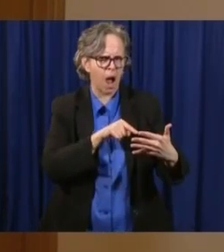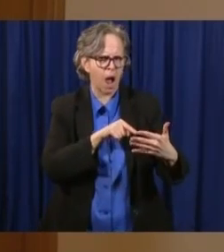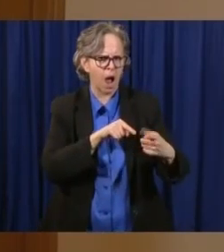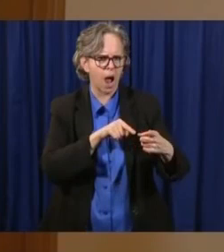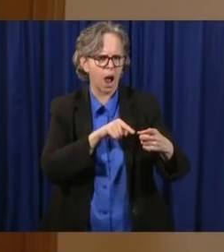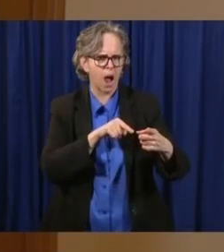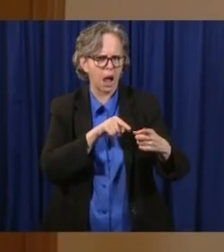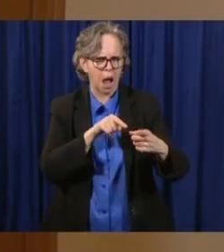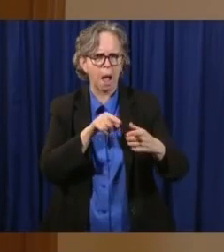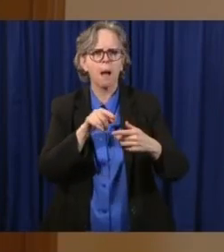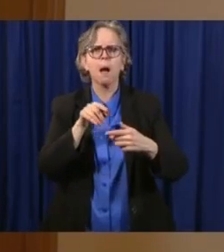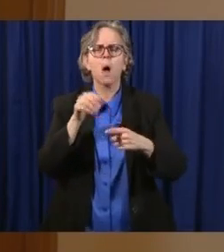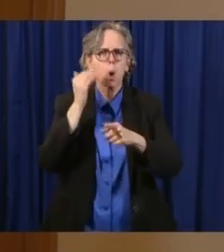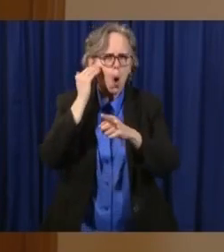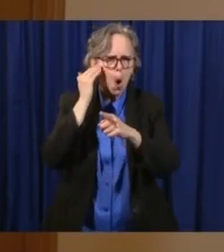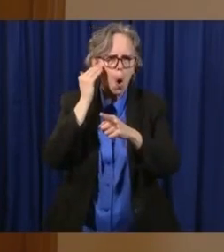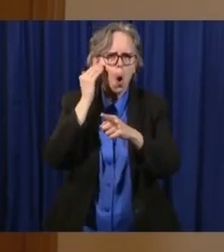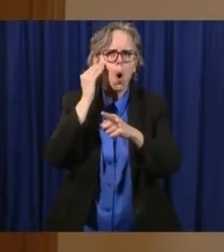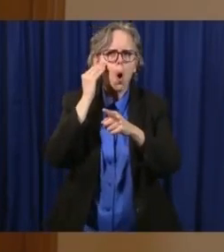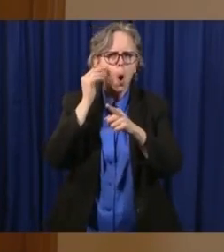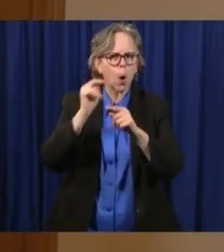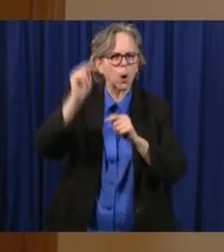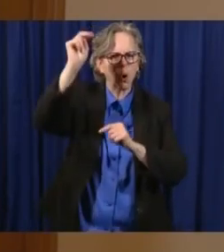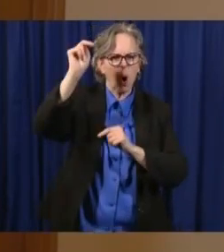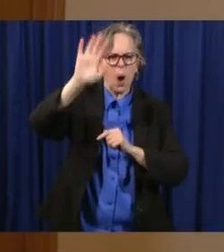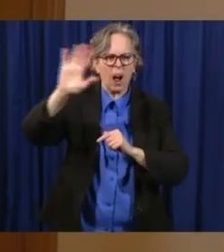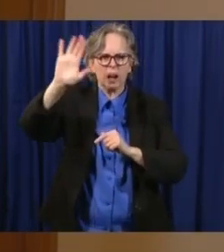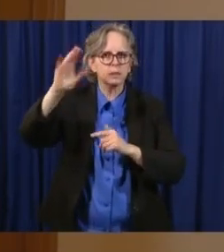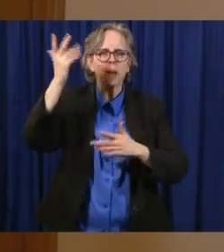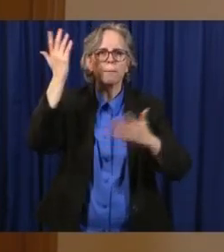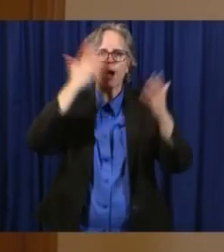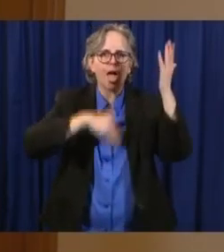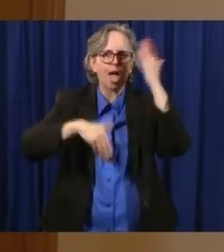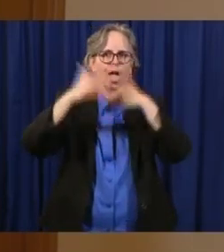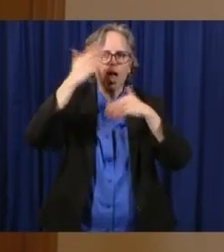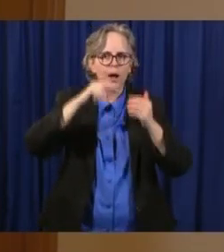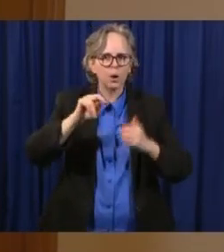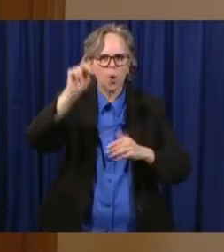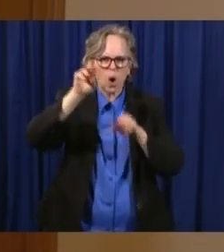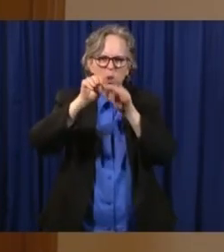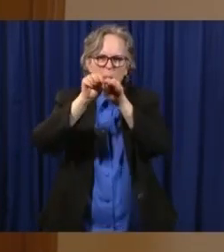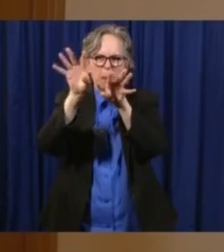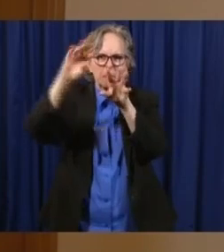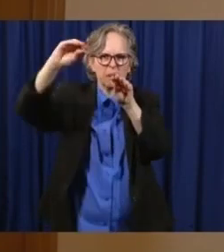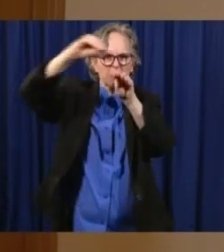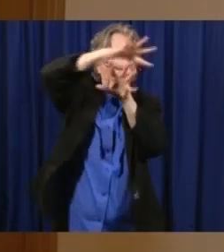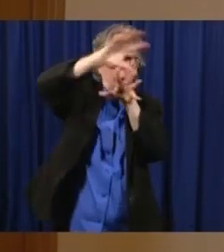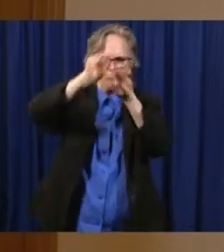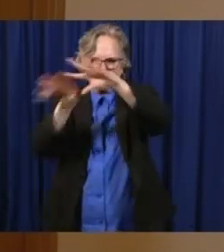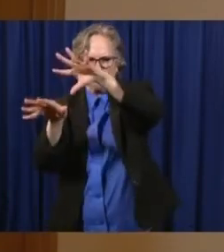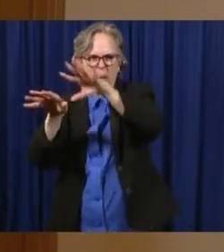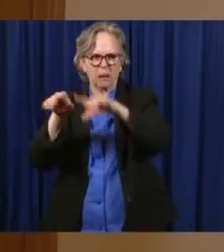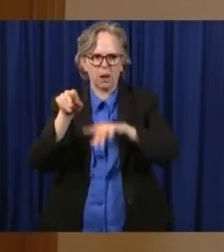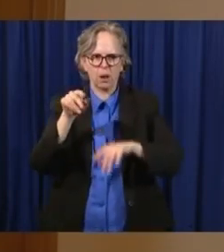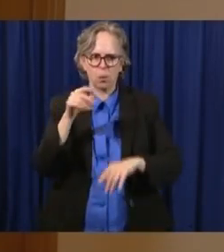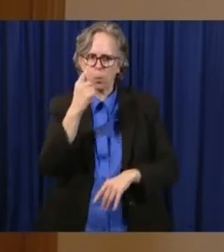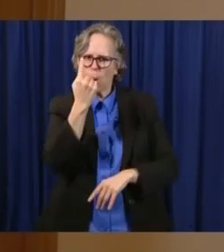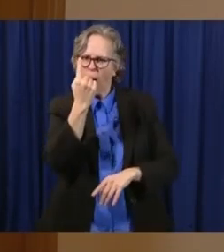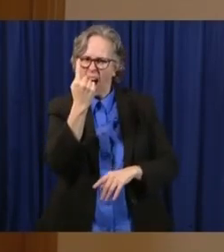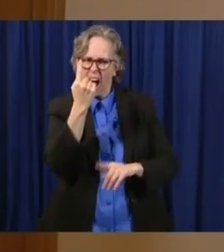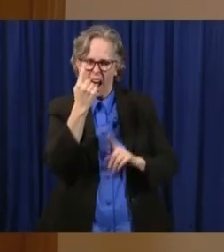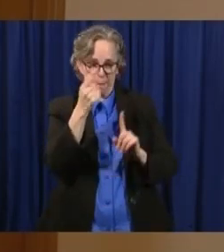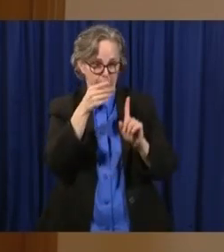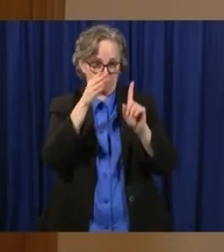weren't, starting to spread the disease. And so one infected person does that